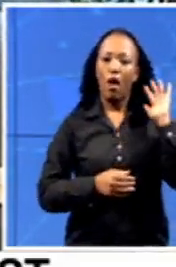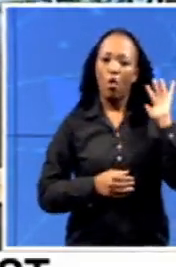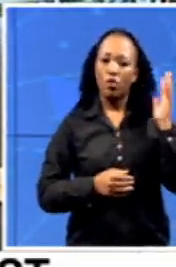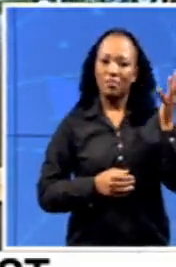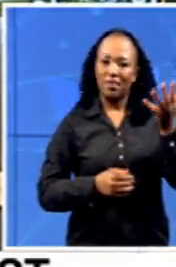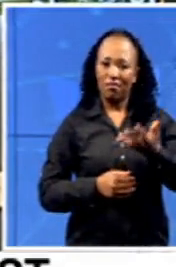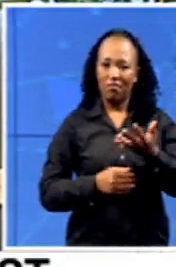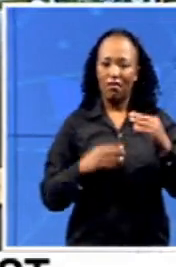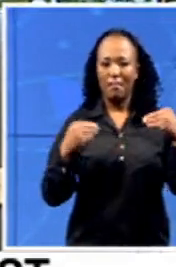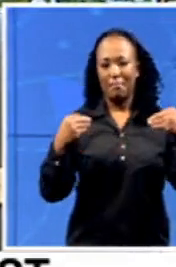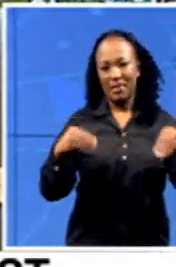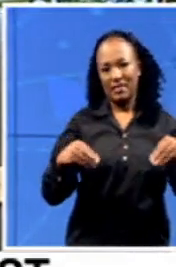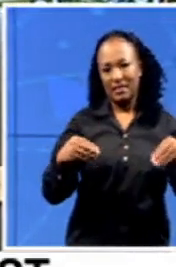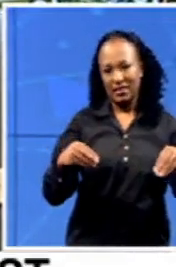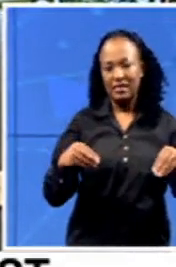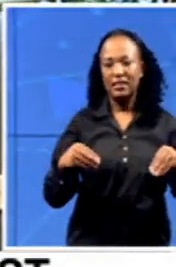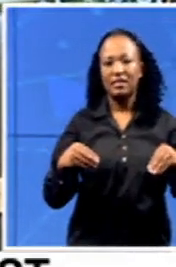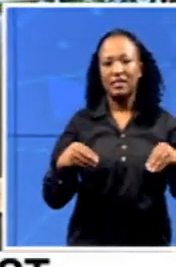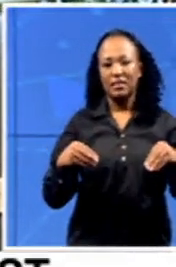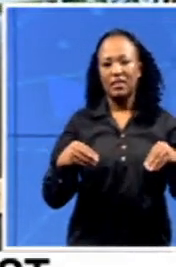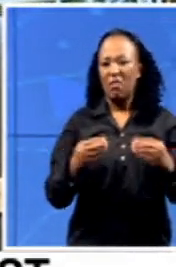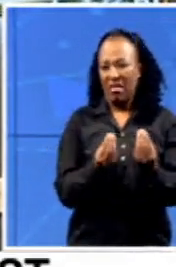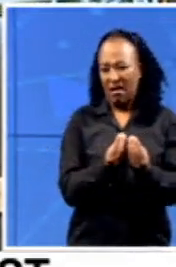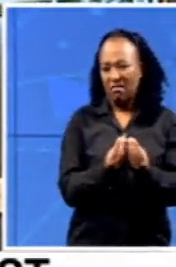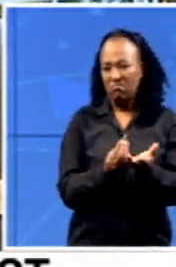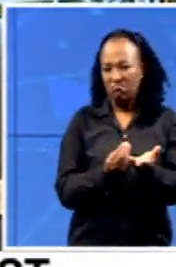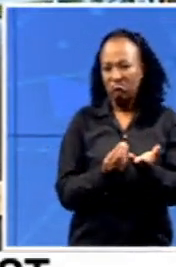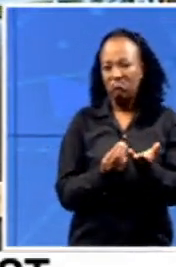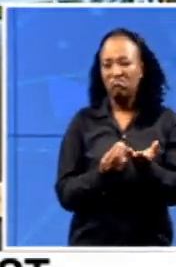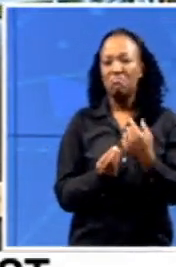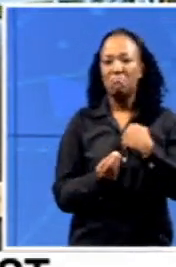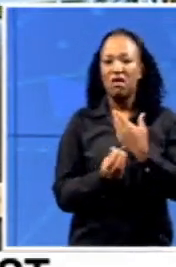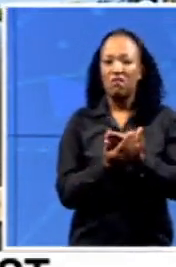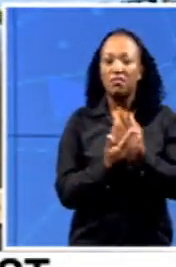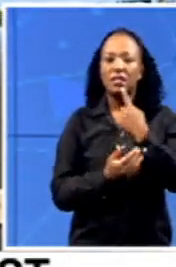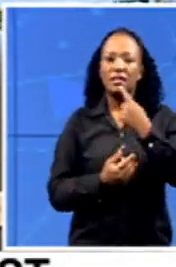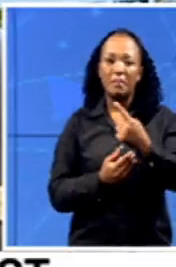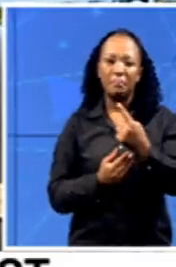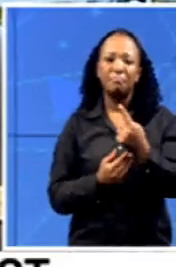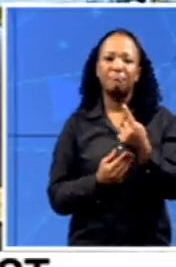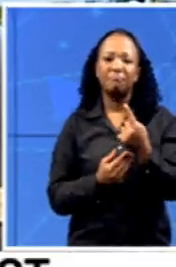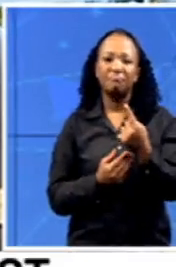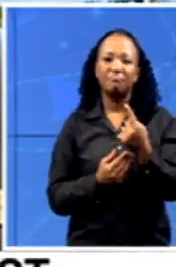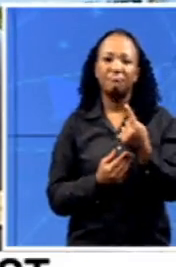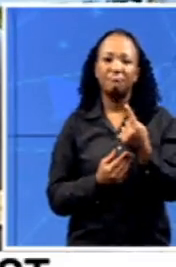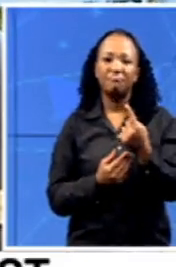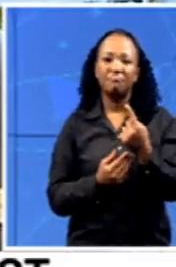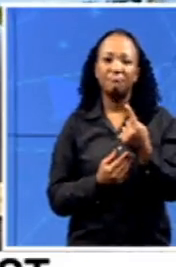in terms of your COVID protocols and things like that. I would say that it has